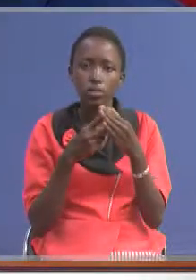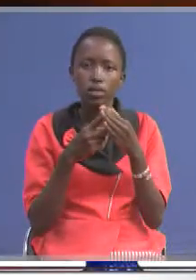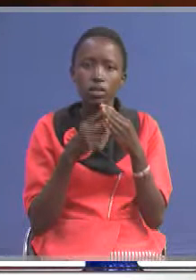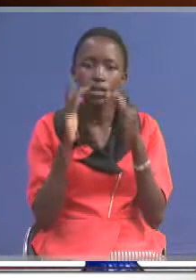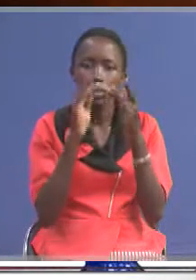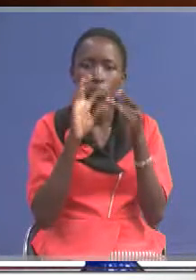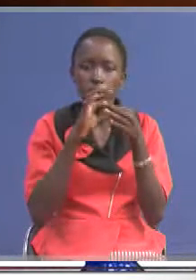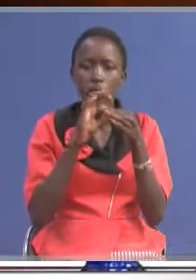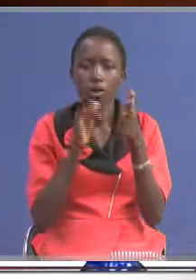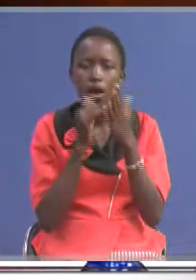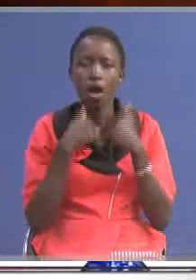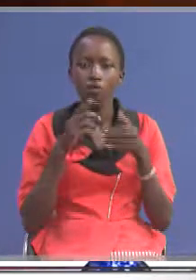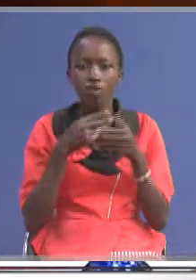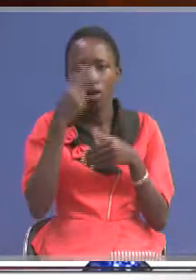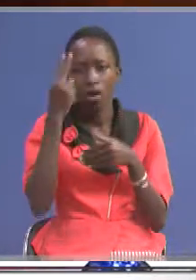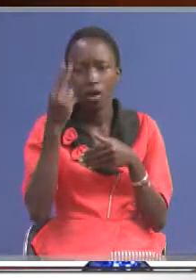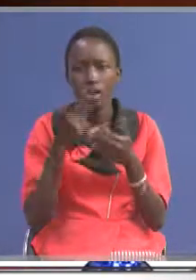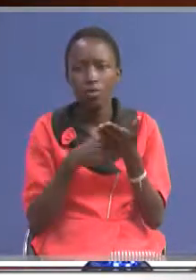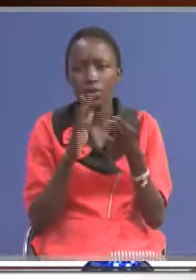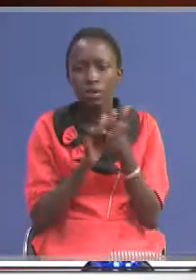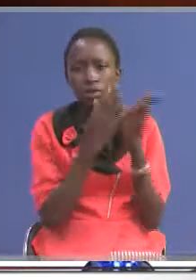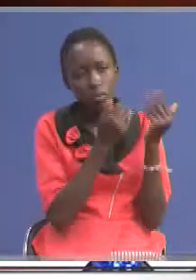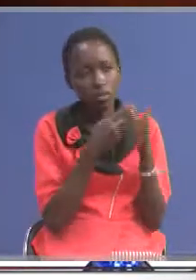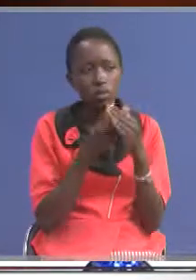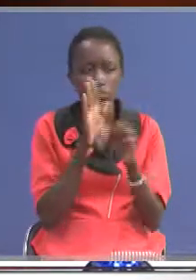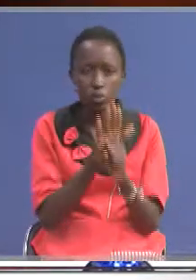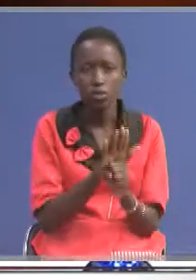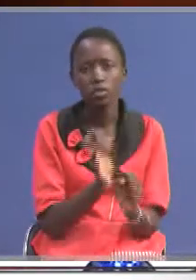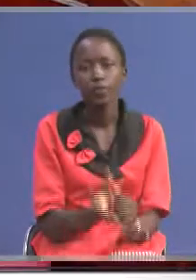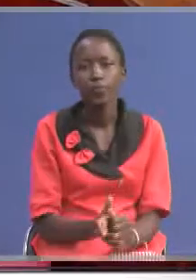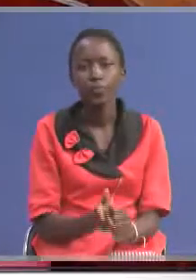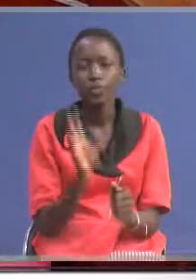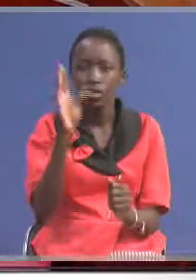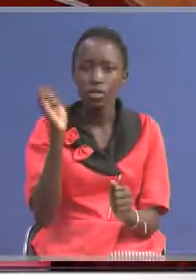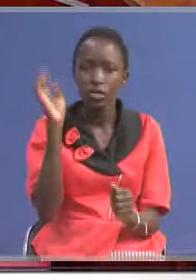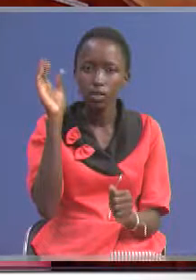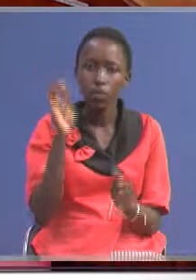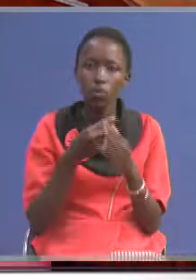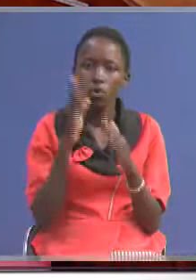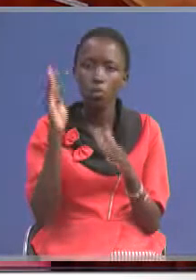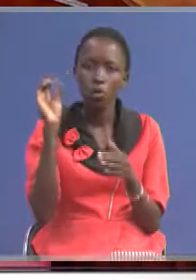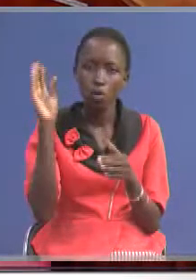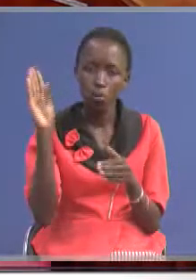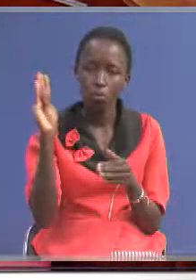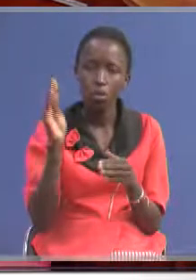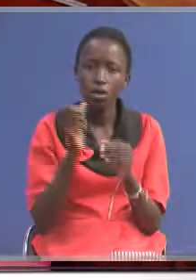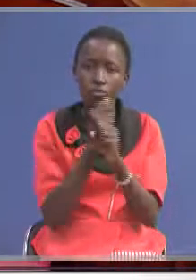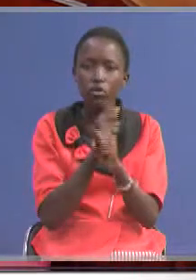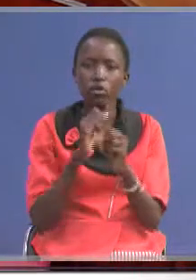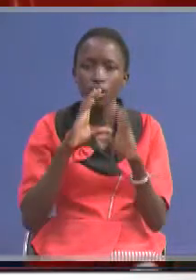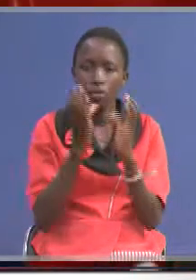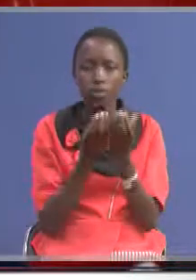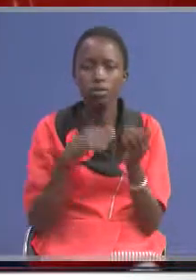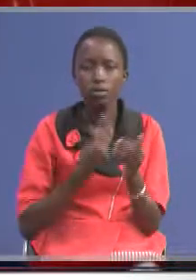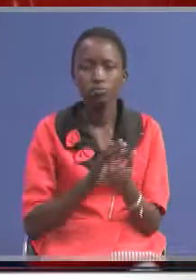country, it is accused of charging high tariffs, which are quite exorbitant. CEO Bob Collymore has, however, defended his